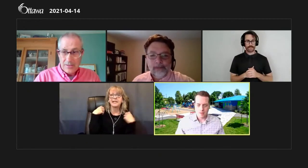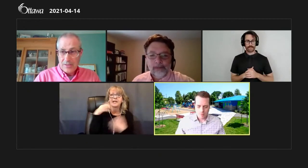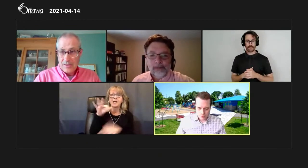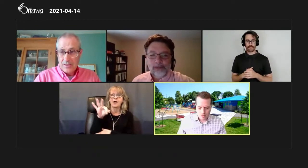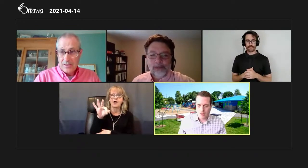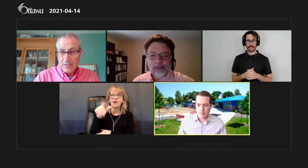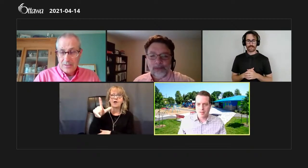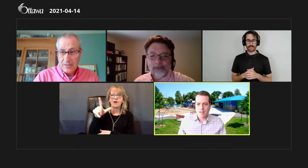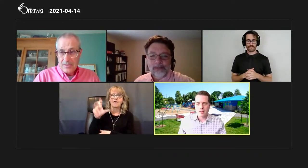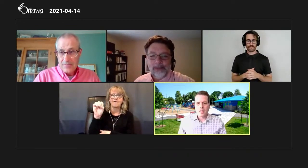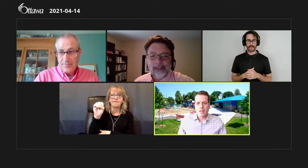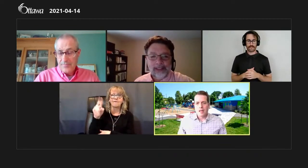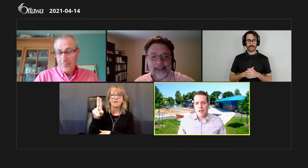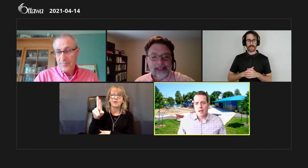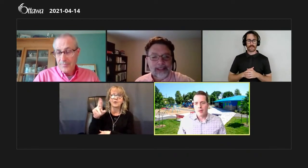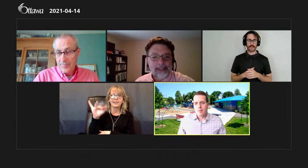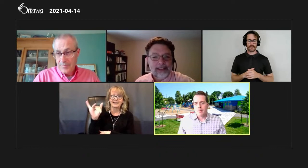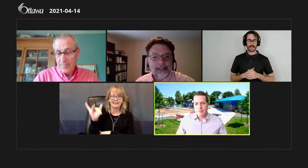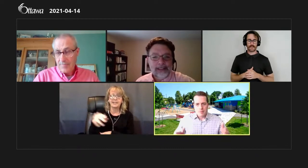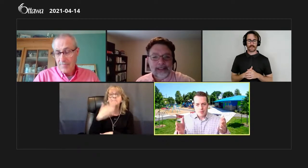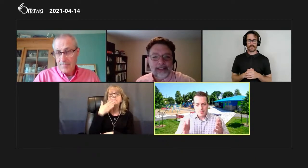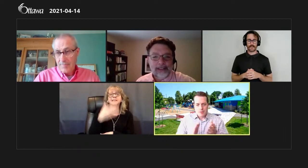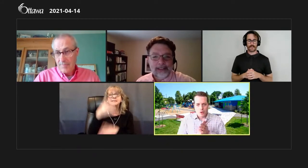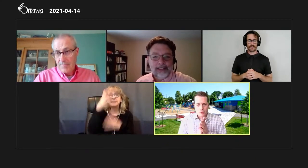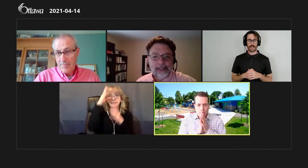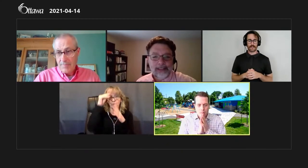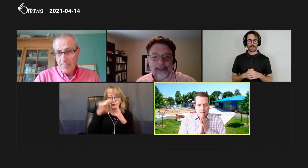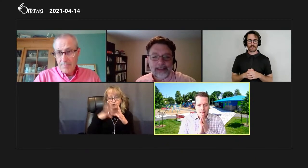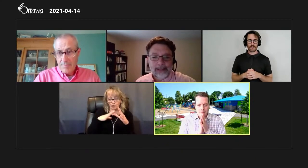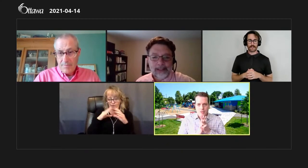Merci, Monsieur le Président. Thank you very much, Chair.